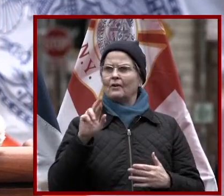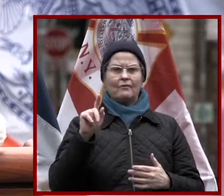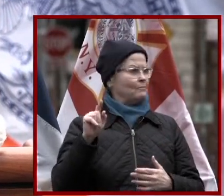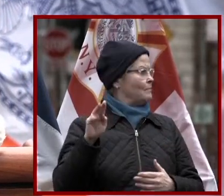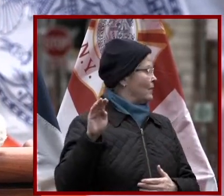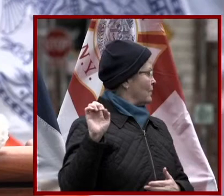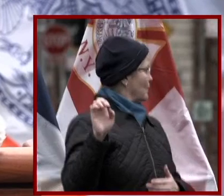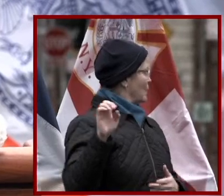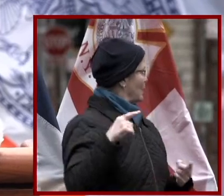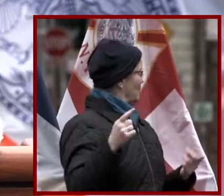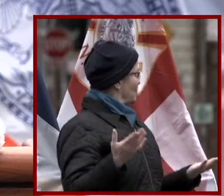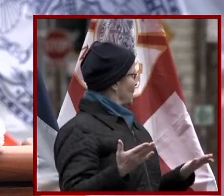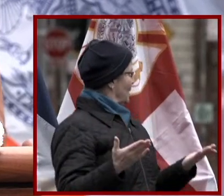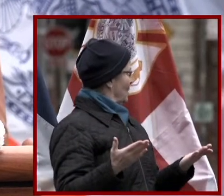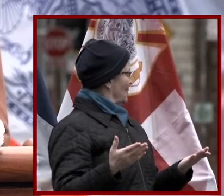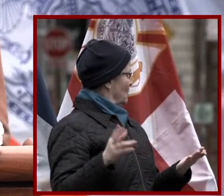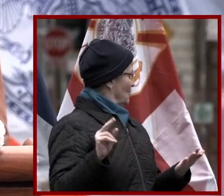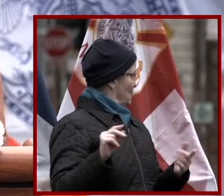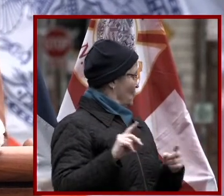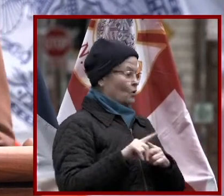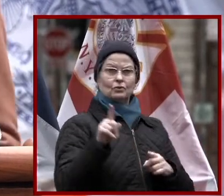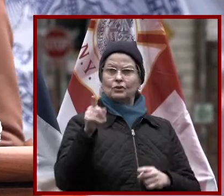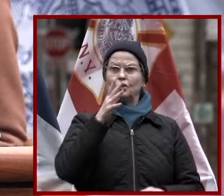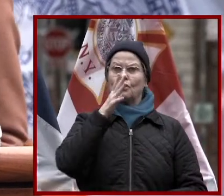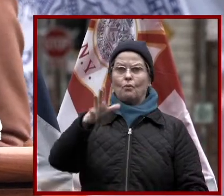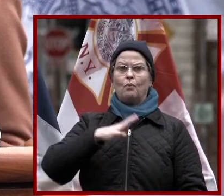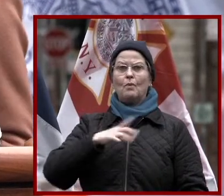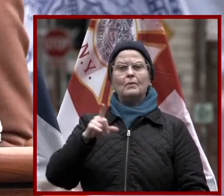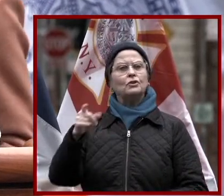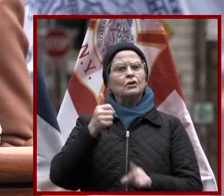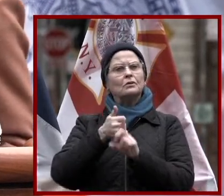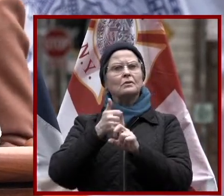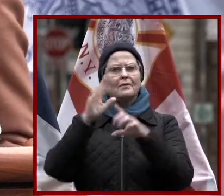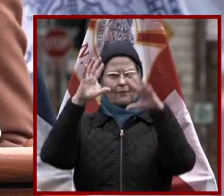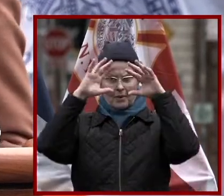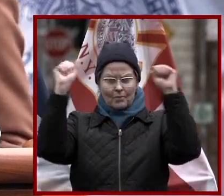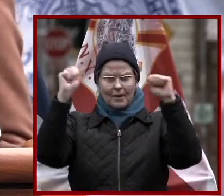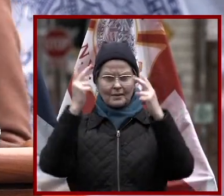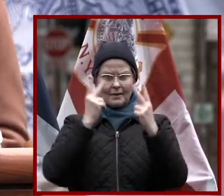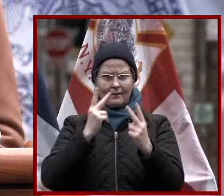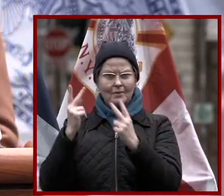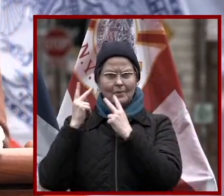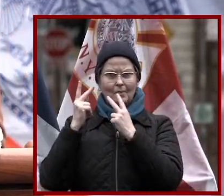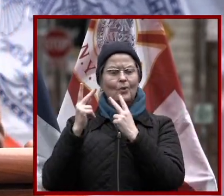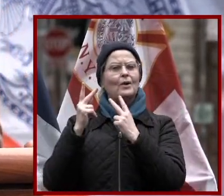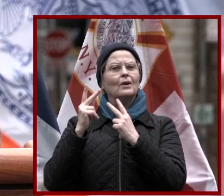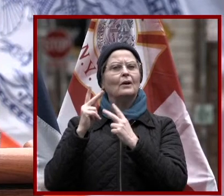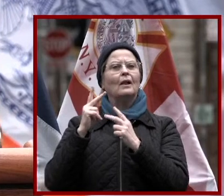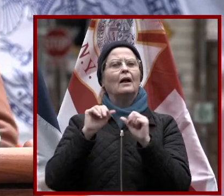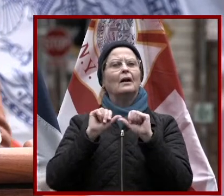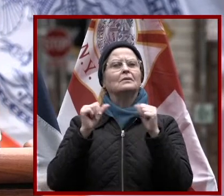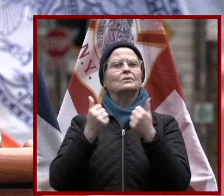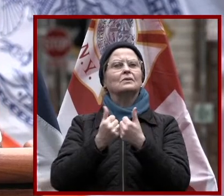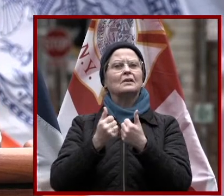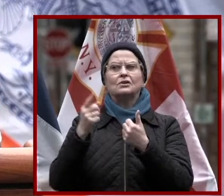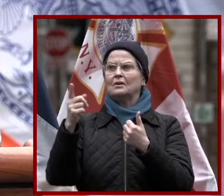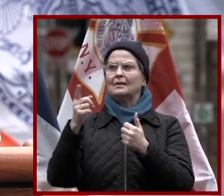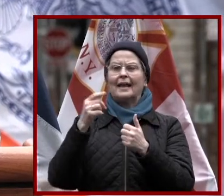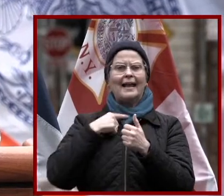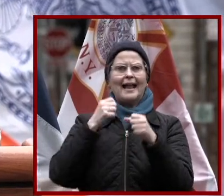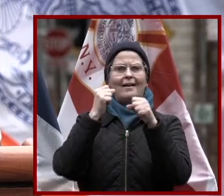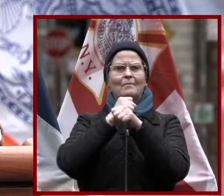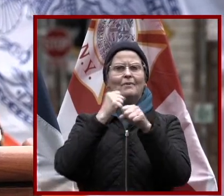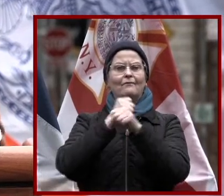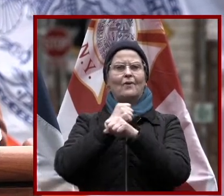Are you? She is the woman who is the president of the Memorial Association. They have been fighting for well over